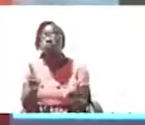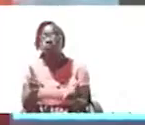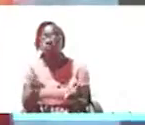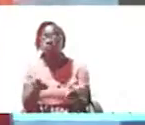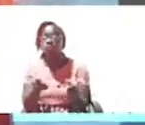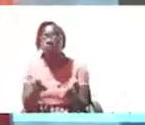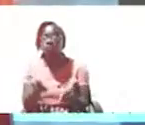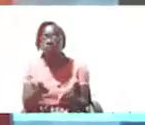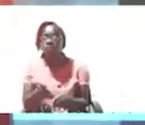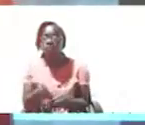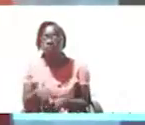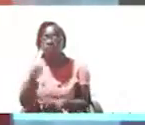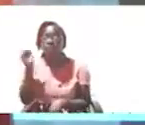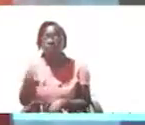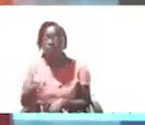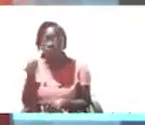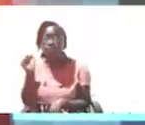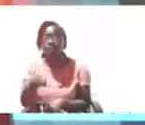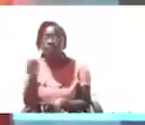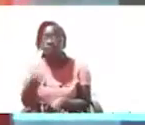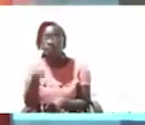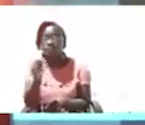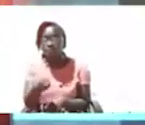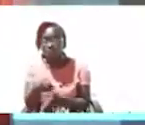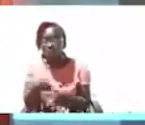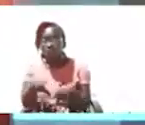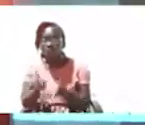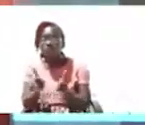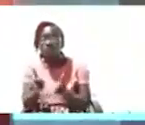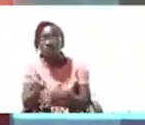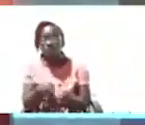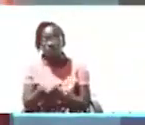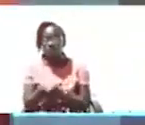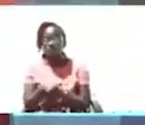Is this something we do? We will not allow.